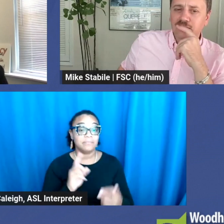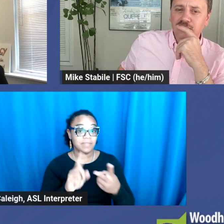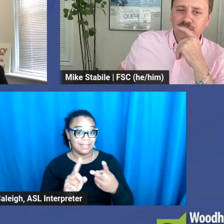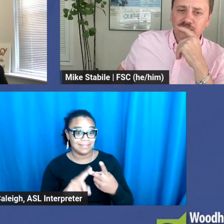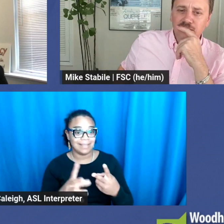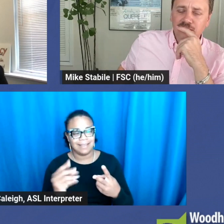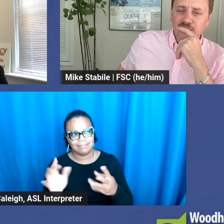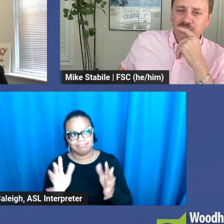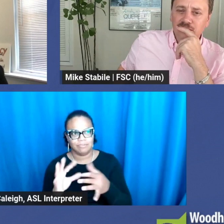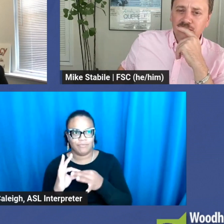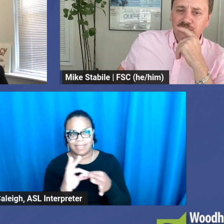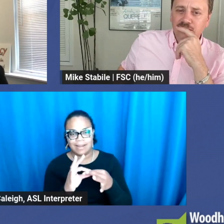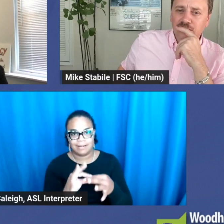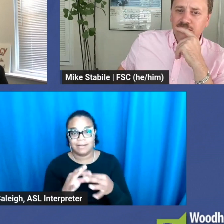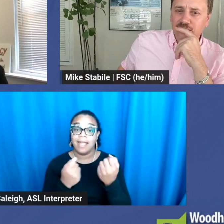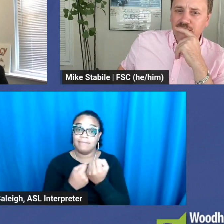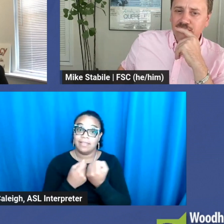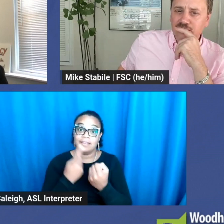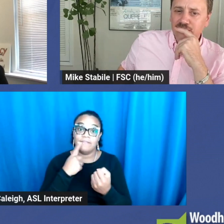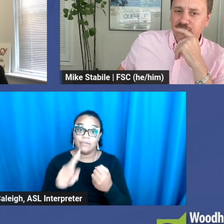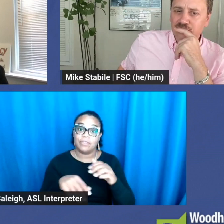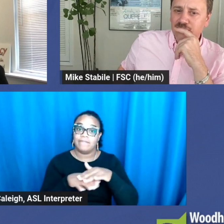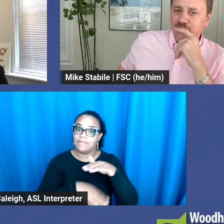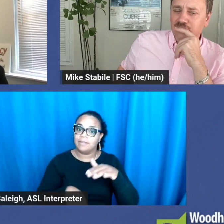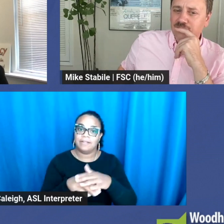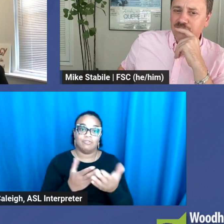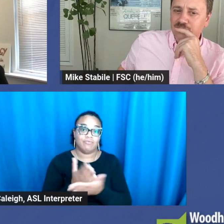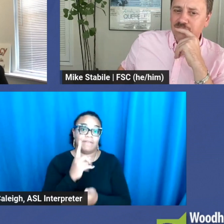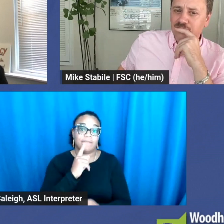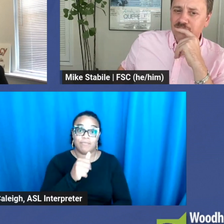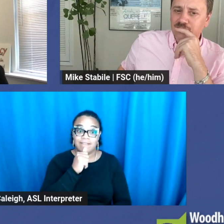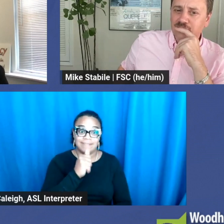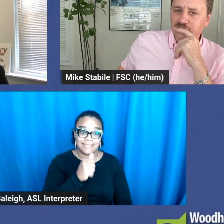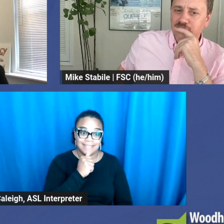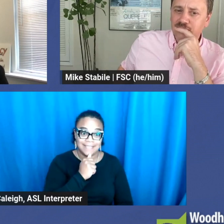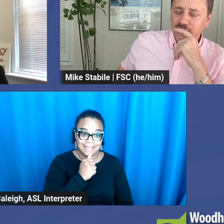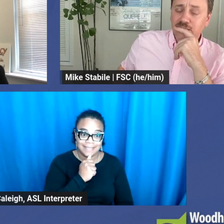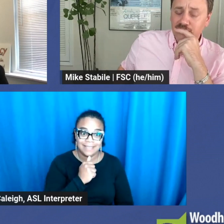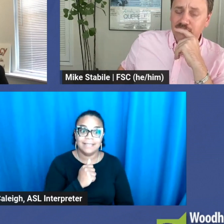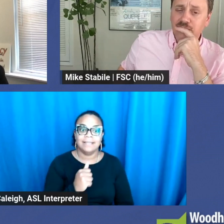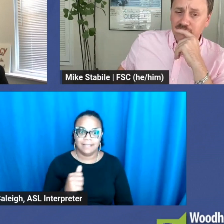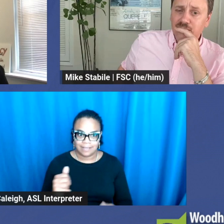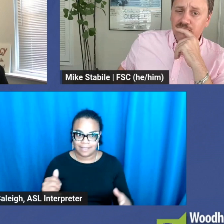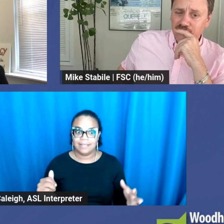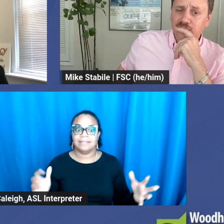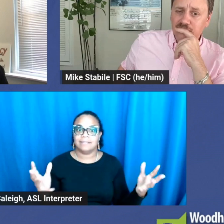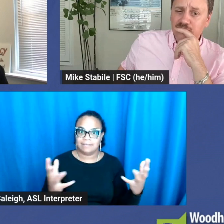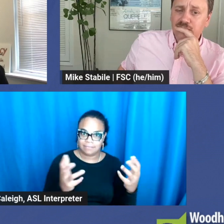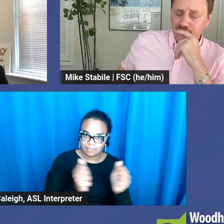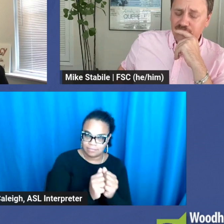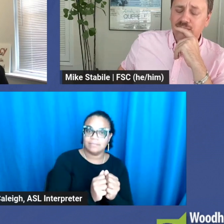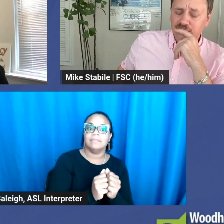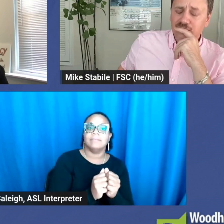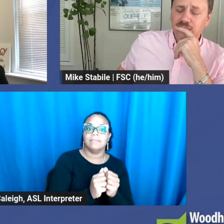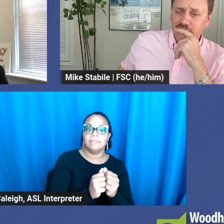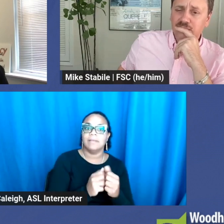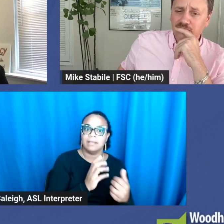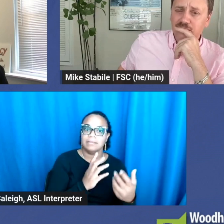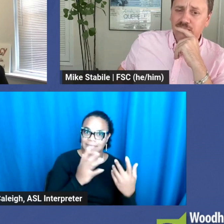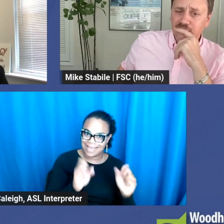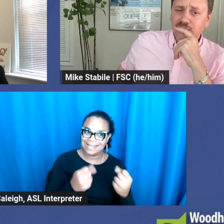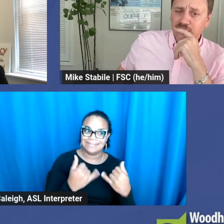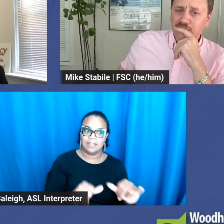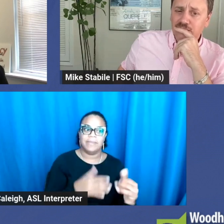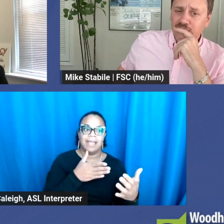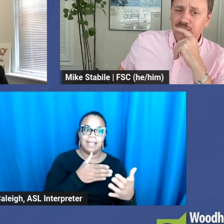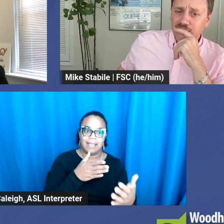guess related, advocating for the fundamental right to privacy is not incoherent alongside fighting against abuse and human rights violations.